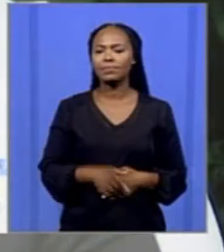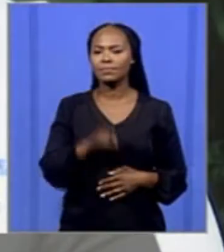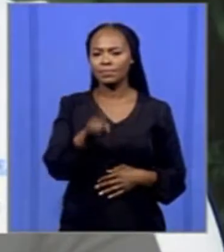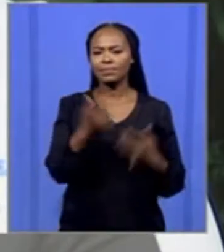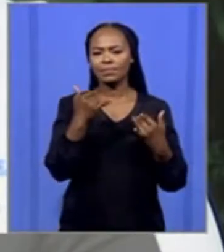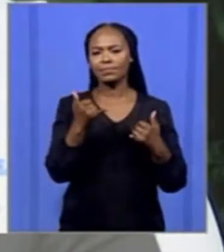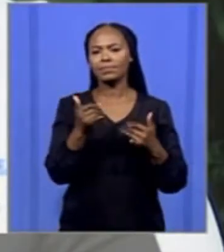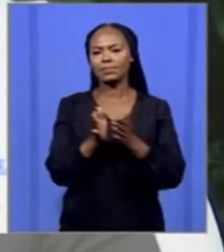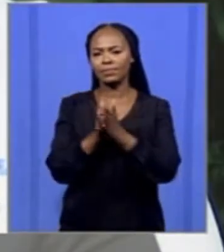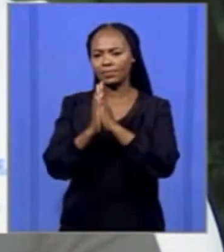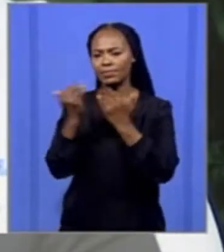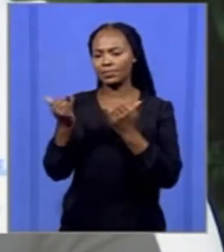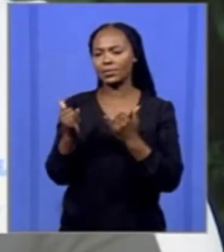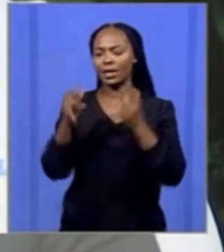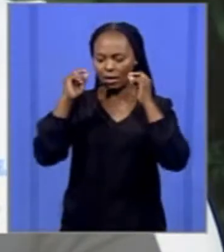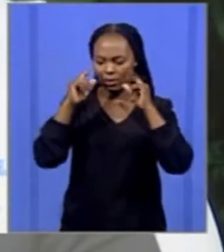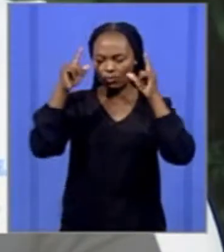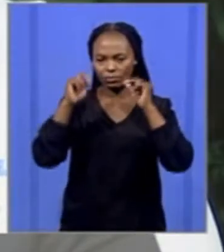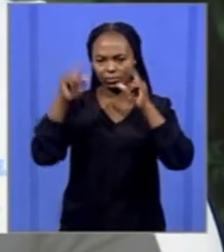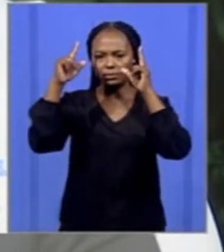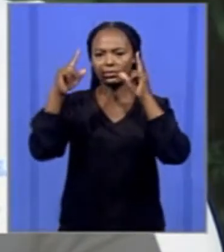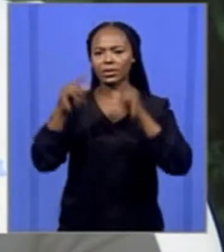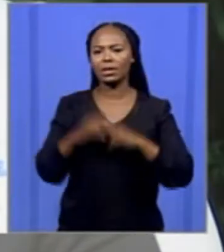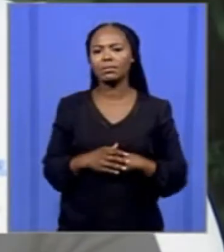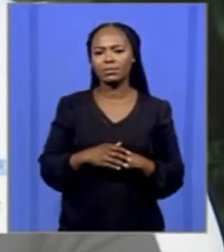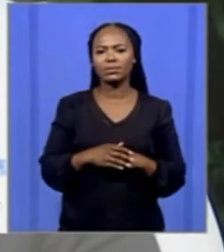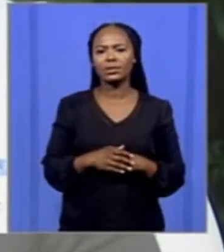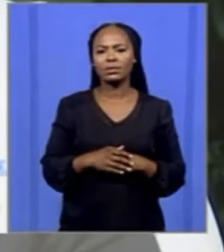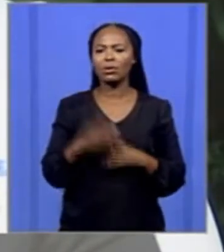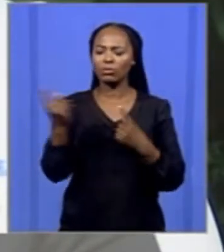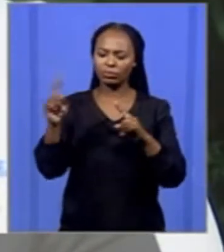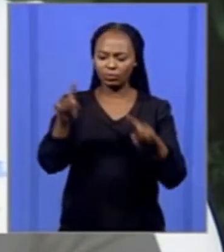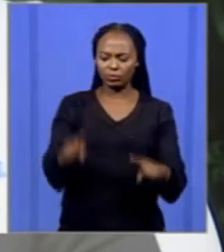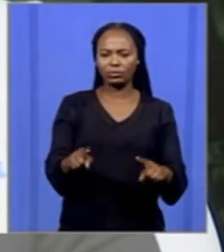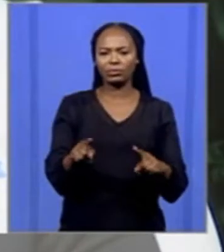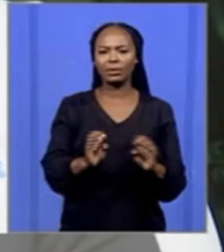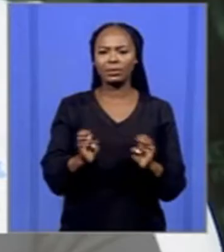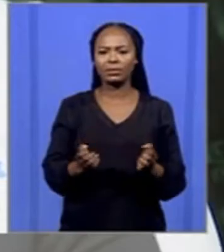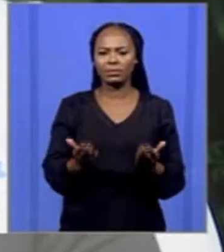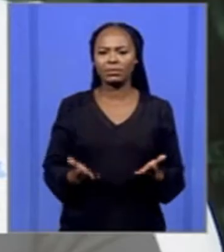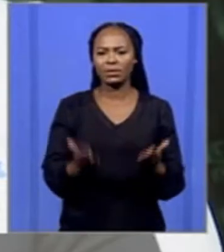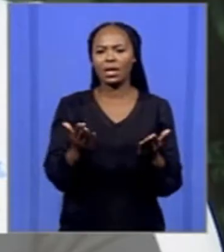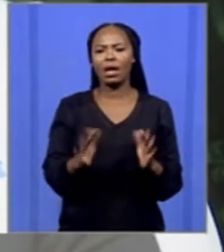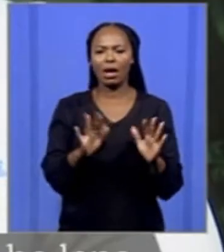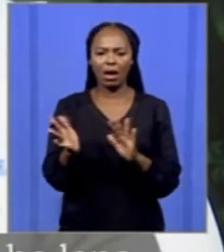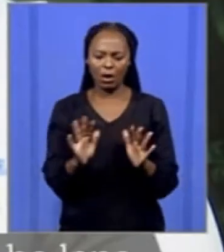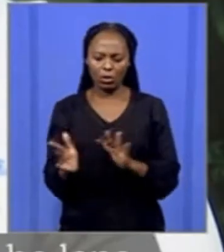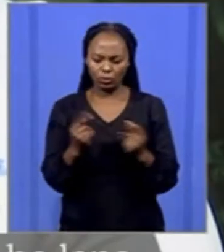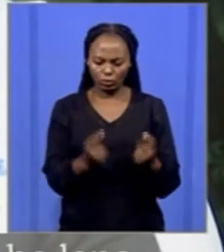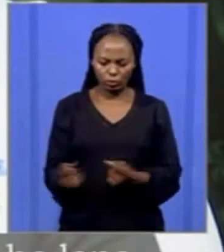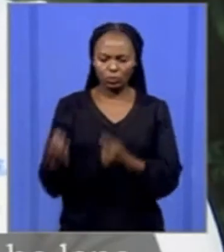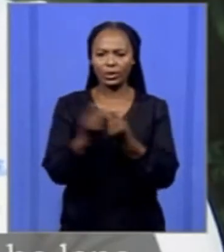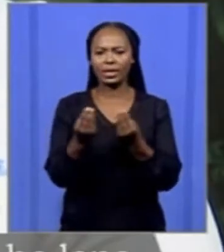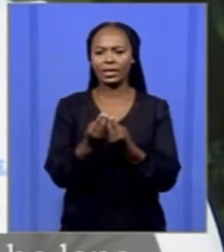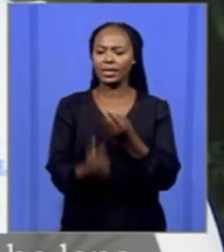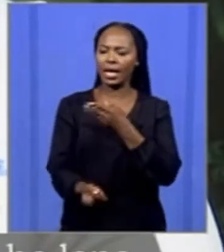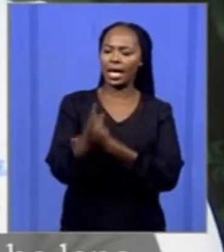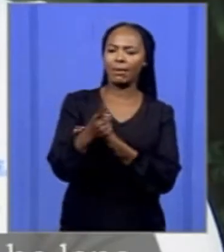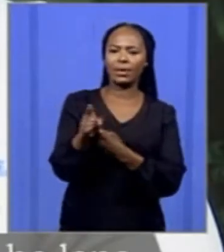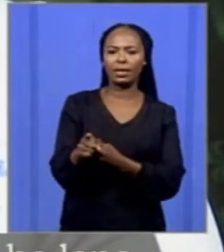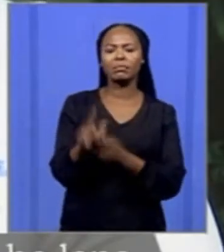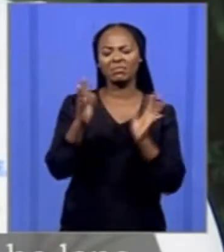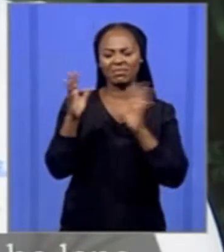creating awareness, particularly in regard to fire. What do we do when we have fire at this time of the year? Particularly as